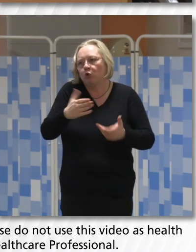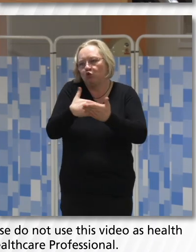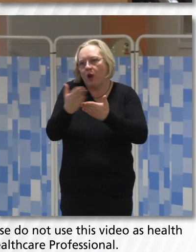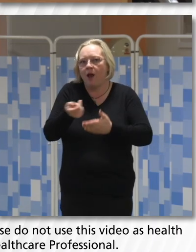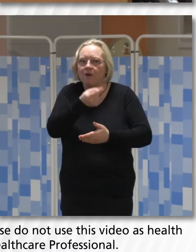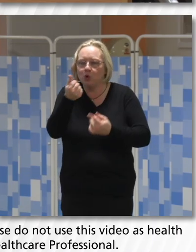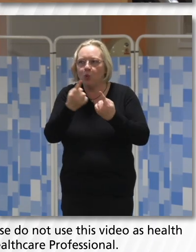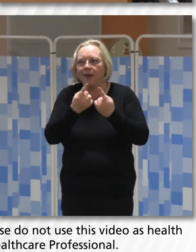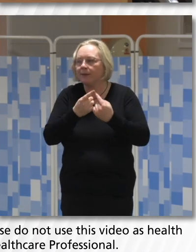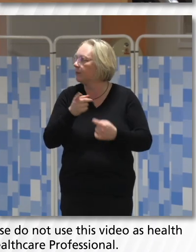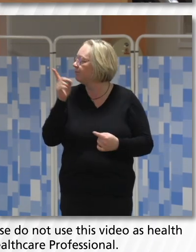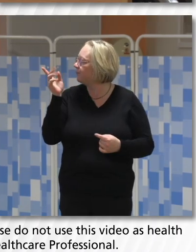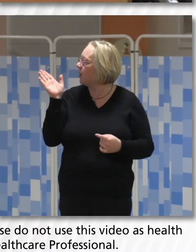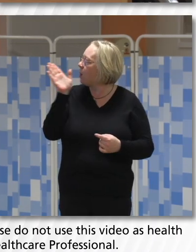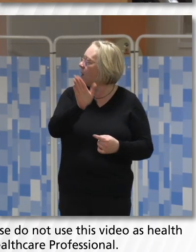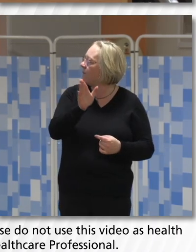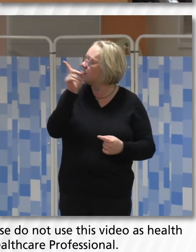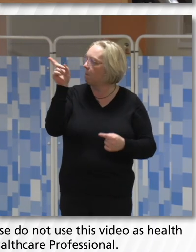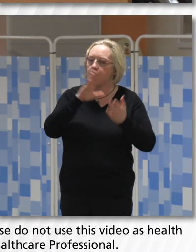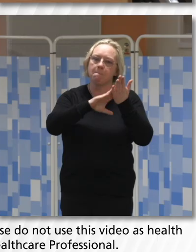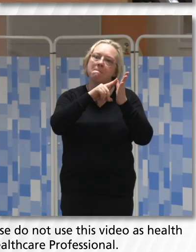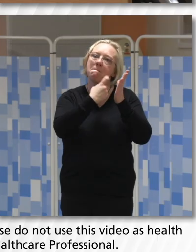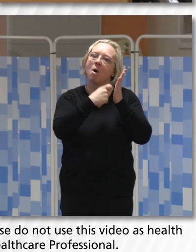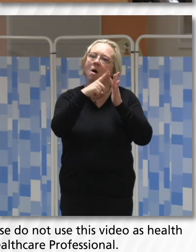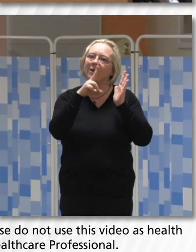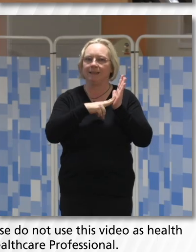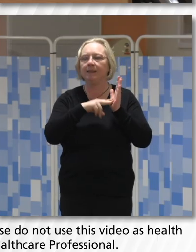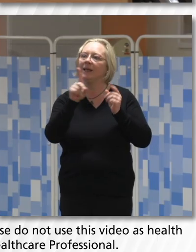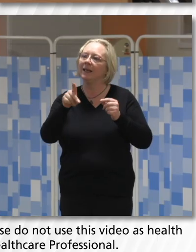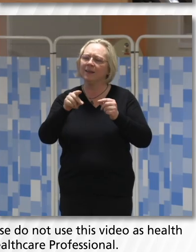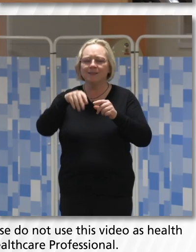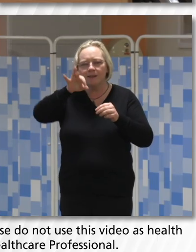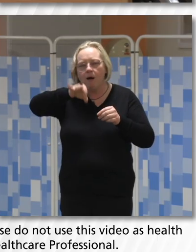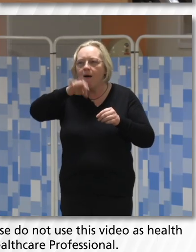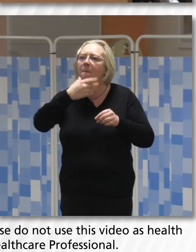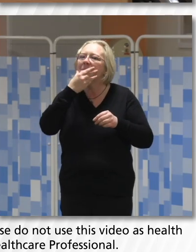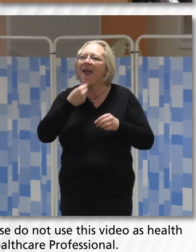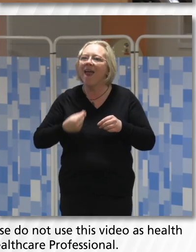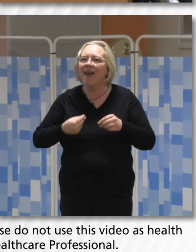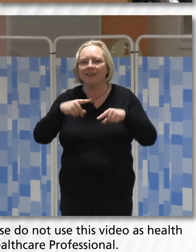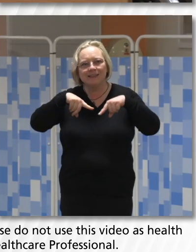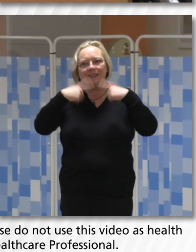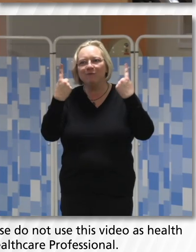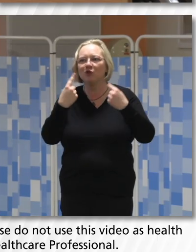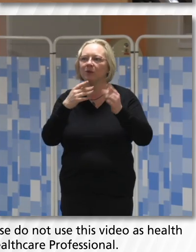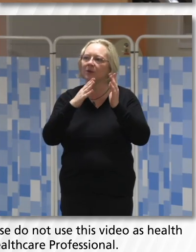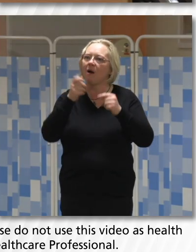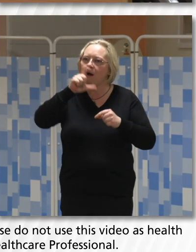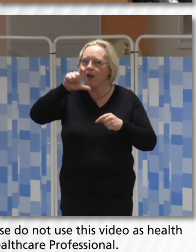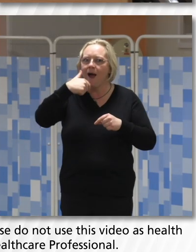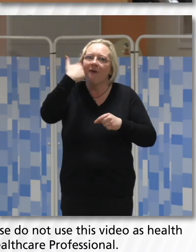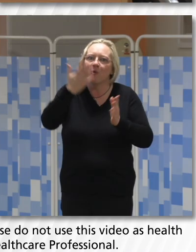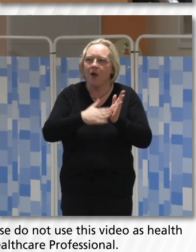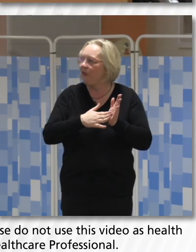with you here. On the left is a gent called Martin. He's been dyeing his beard a different colour every day, every month, in order to